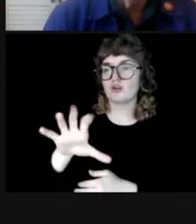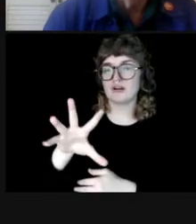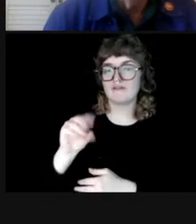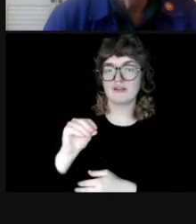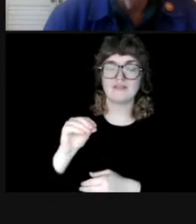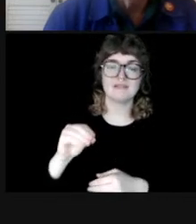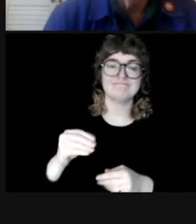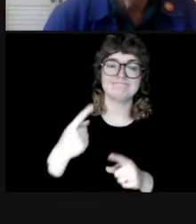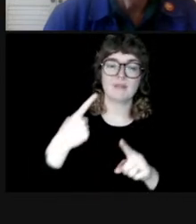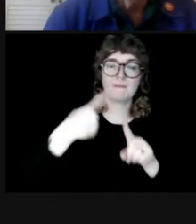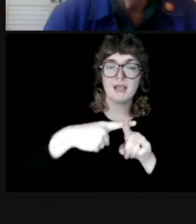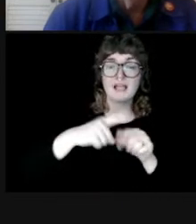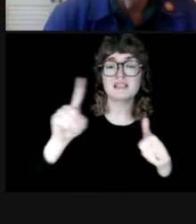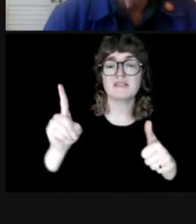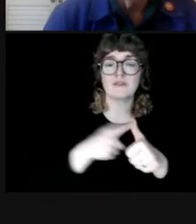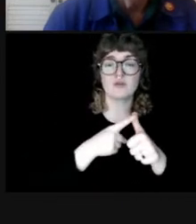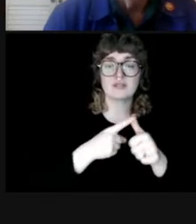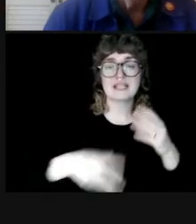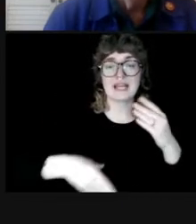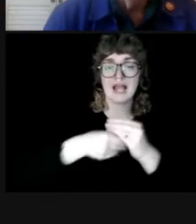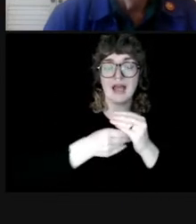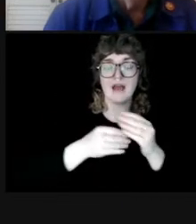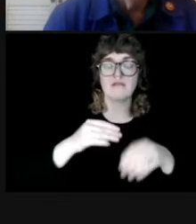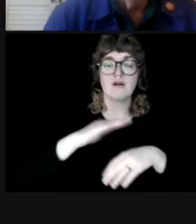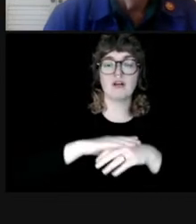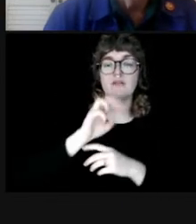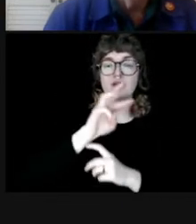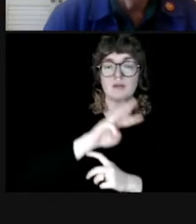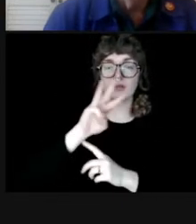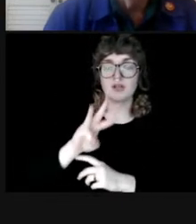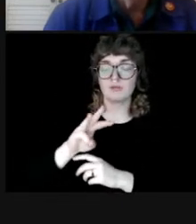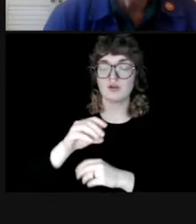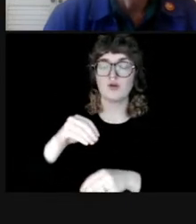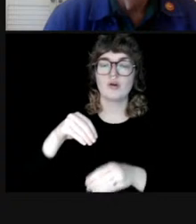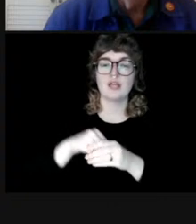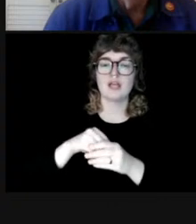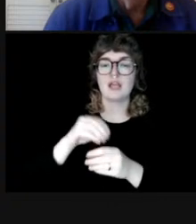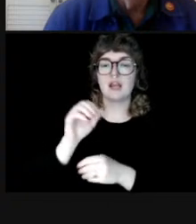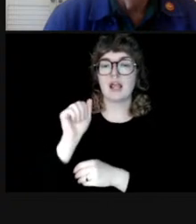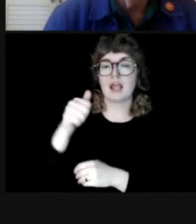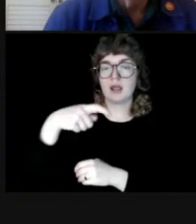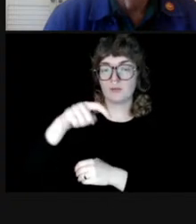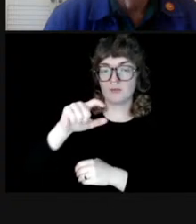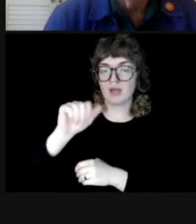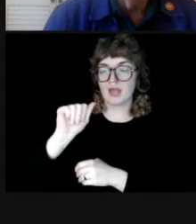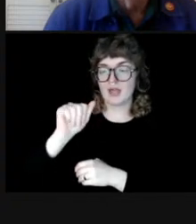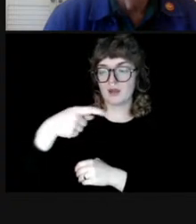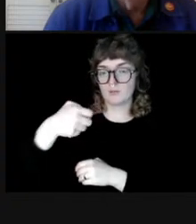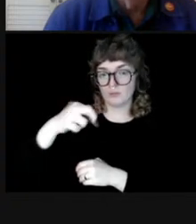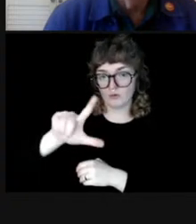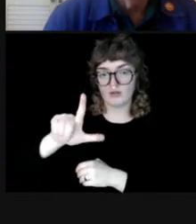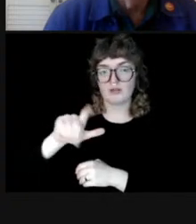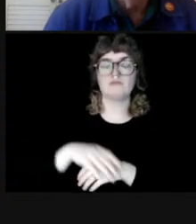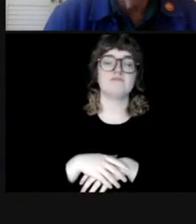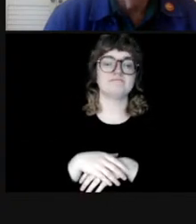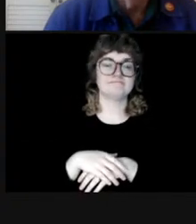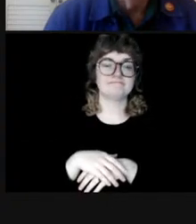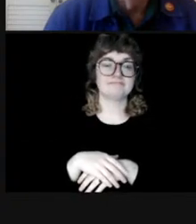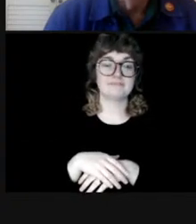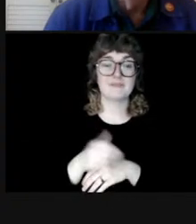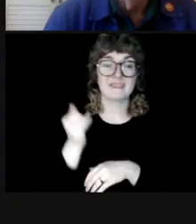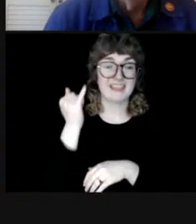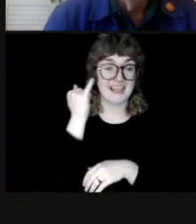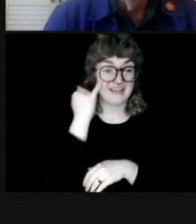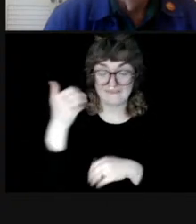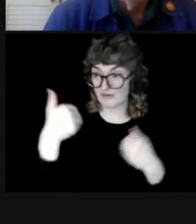Maryland Mosaic website in April. Again, if you give us a Maryland first that we have not discovered, we will be happy to include it.